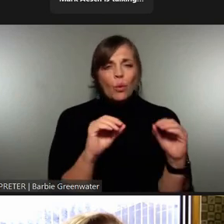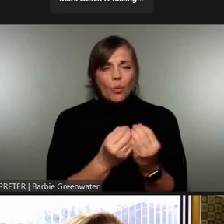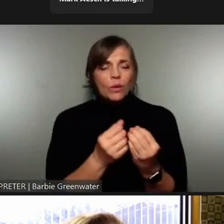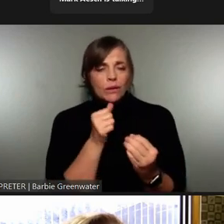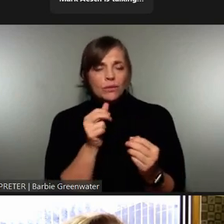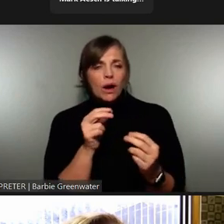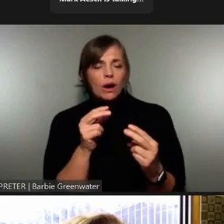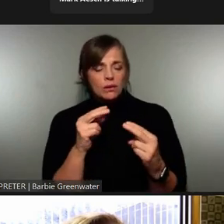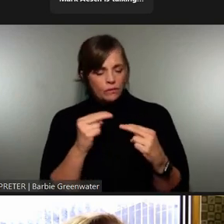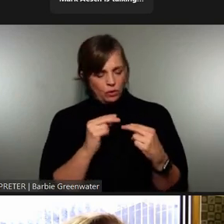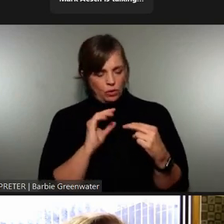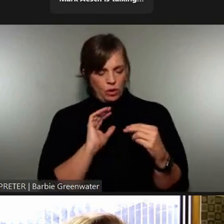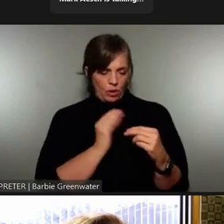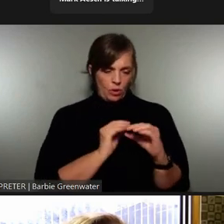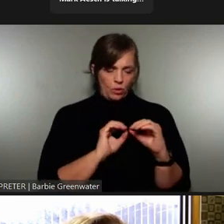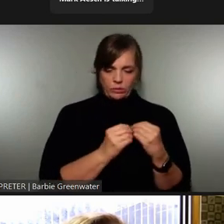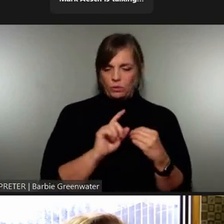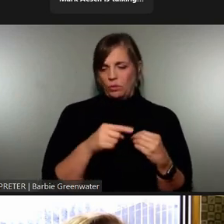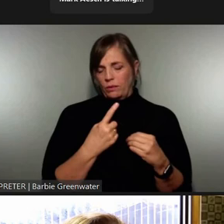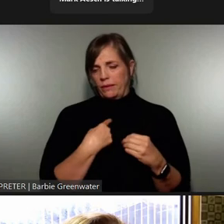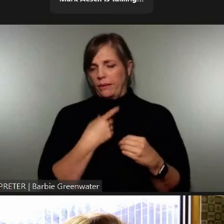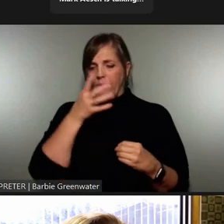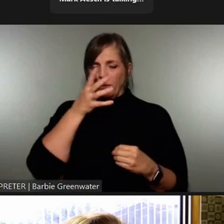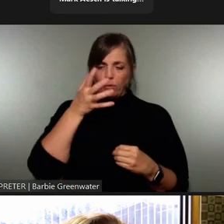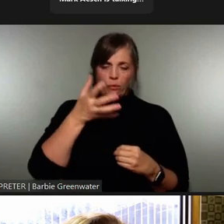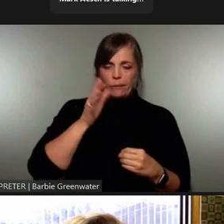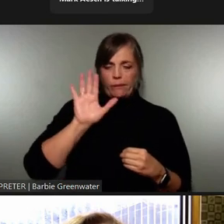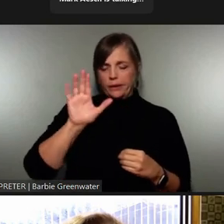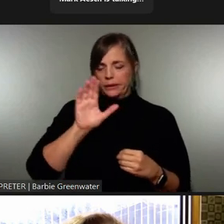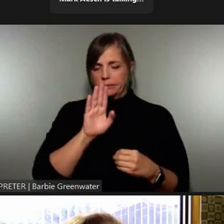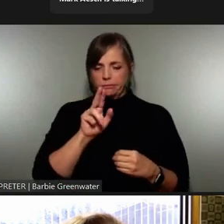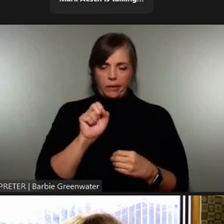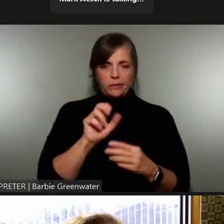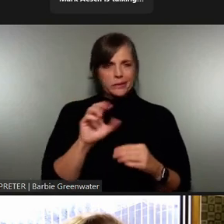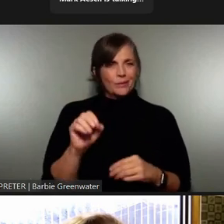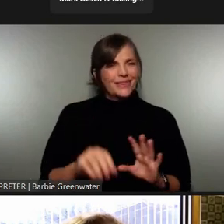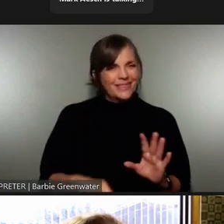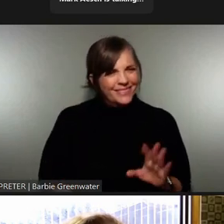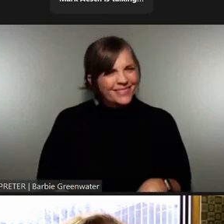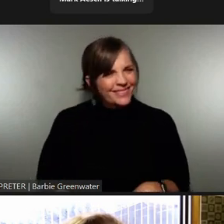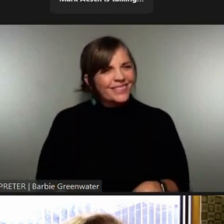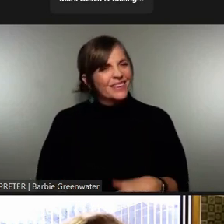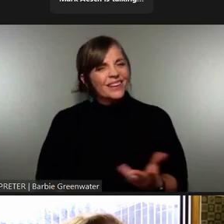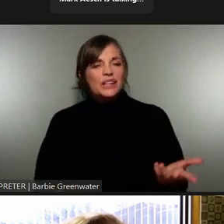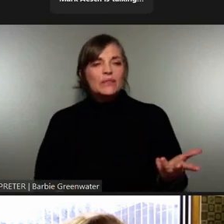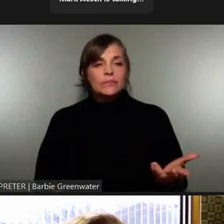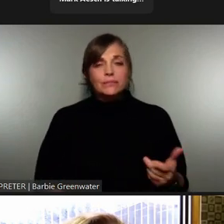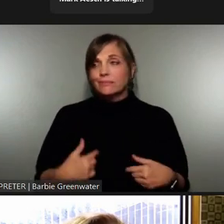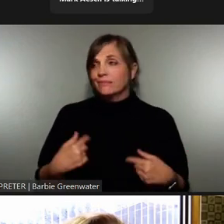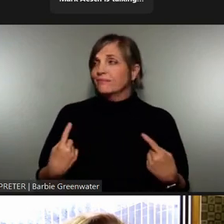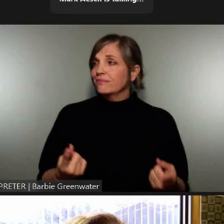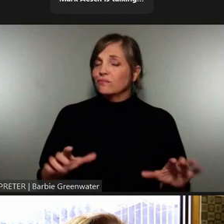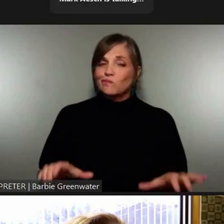view themselves, simply as grandpa's bus company, right? Where you're, simply doing what you've always